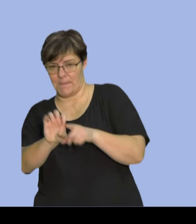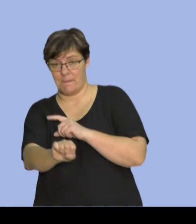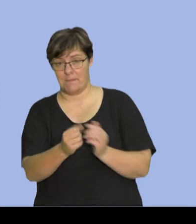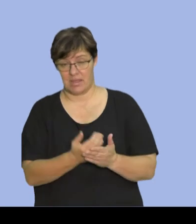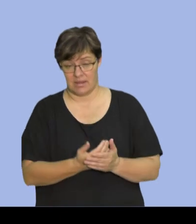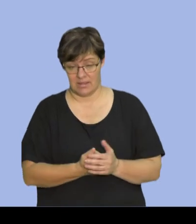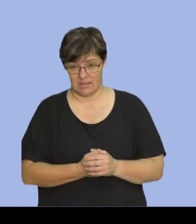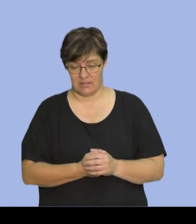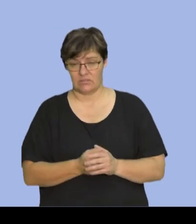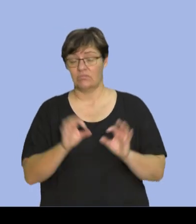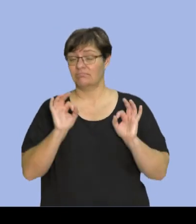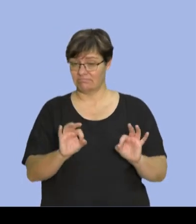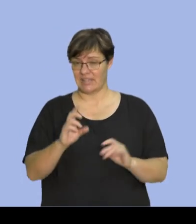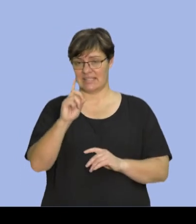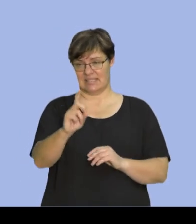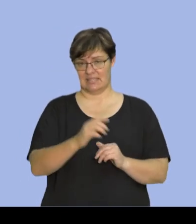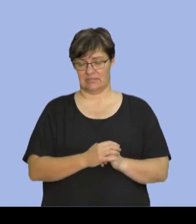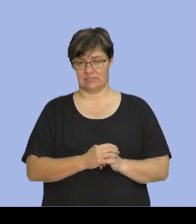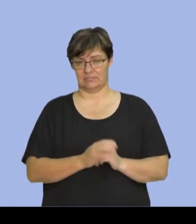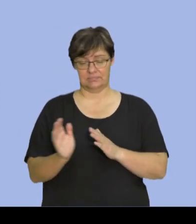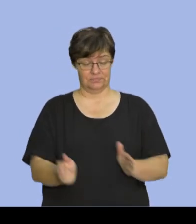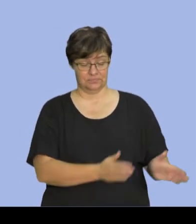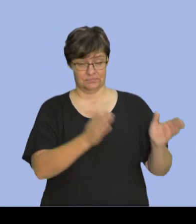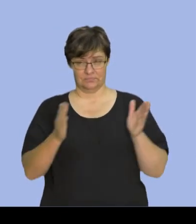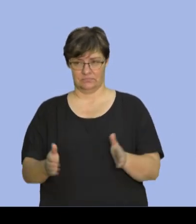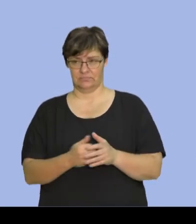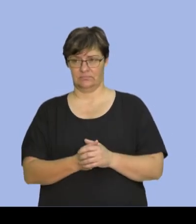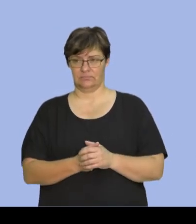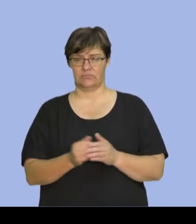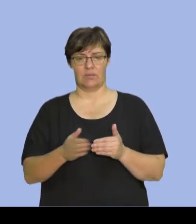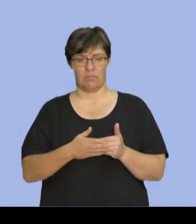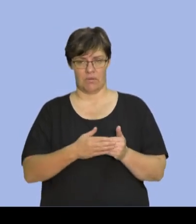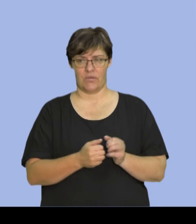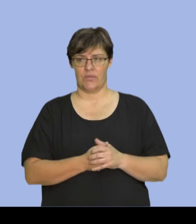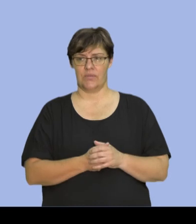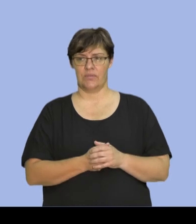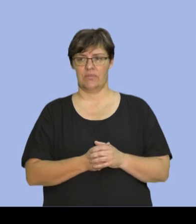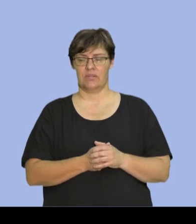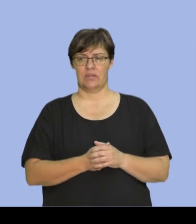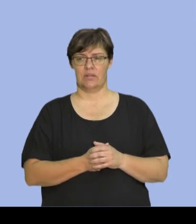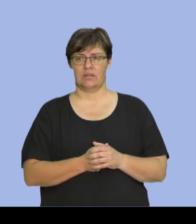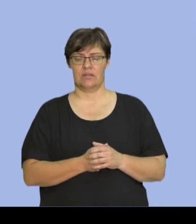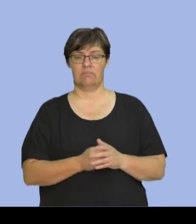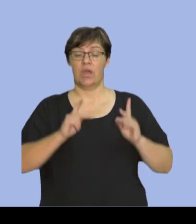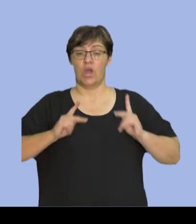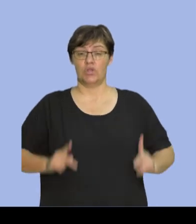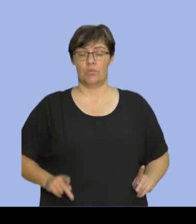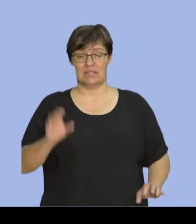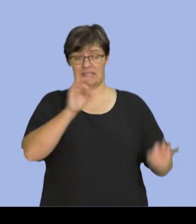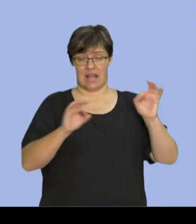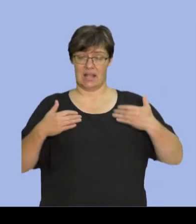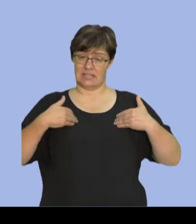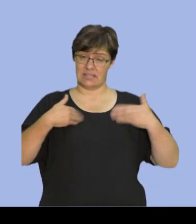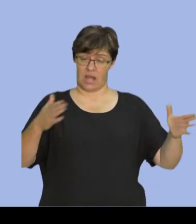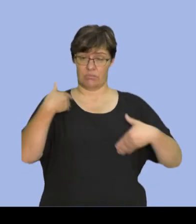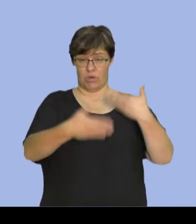correct answer here is D. Let's attempt a few more as we get through. If a human cell starts